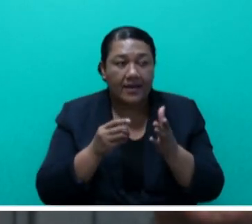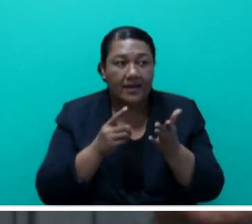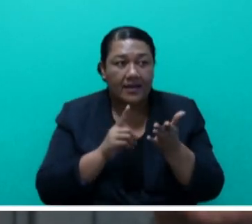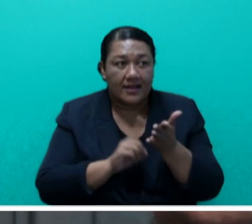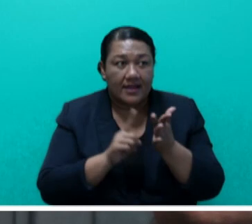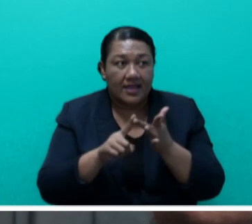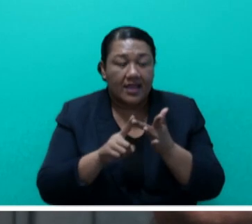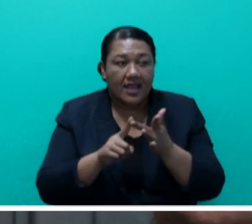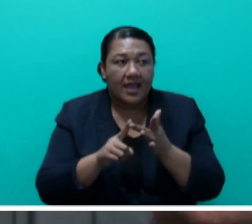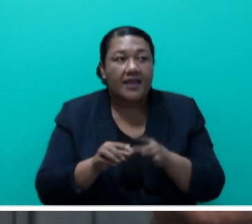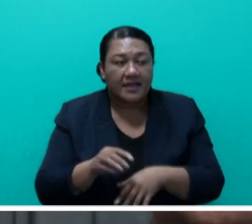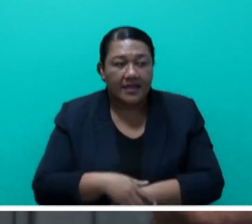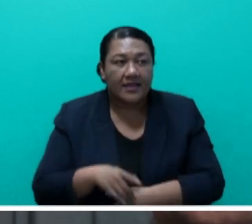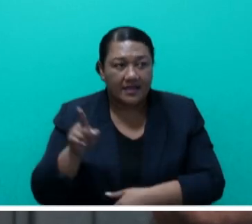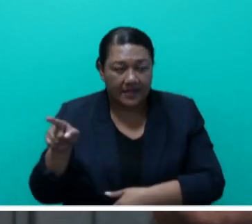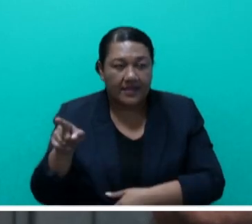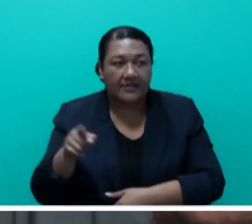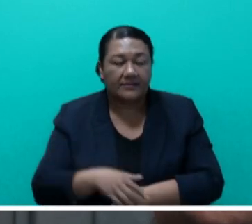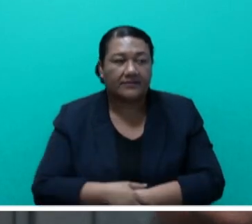place where,